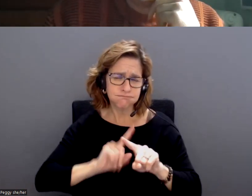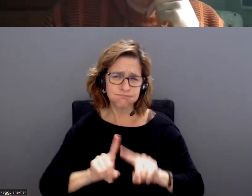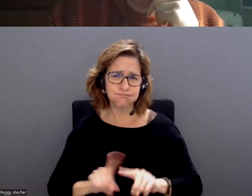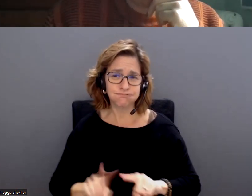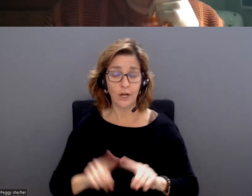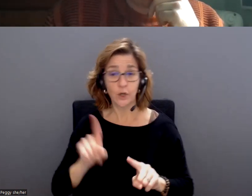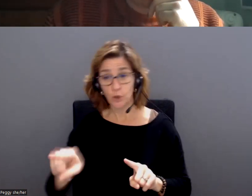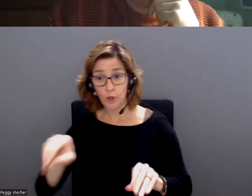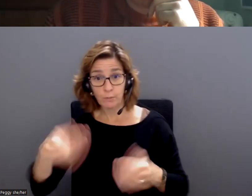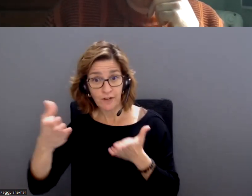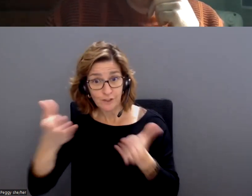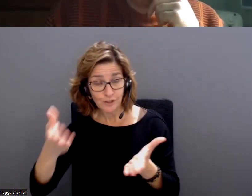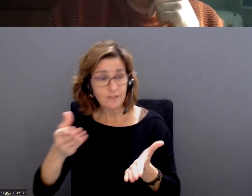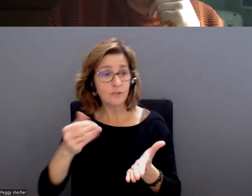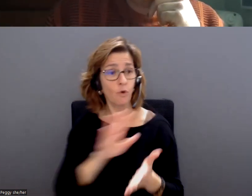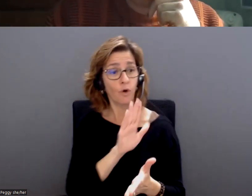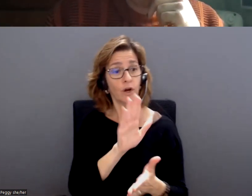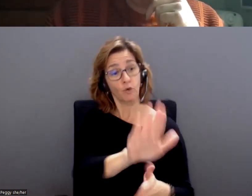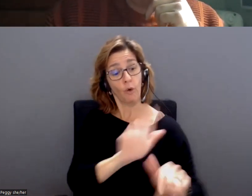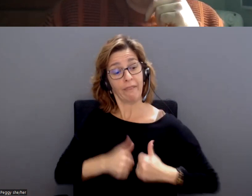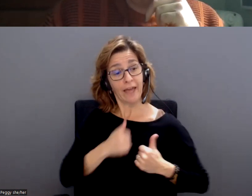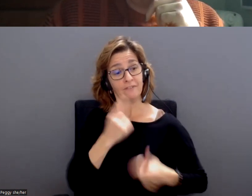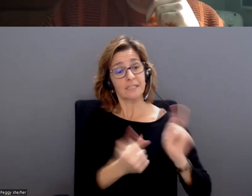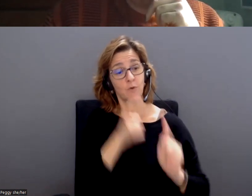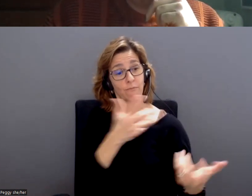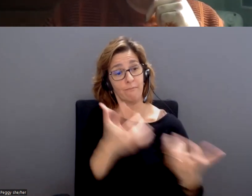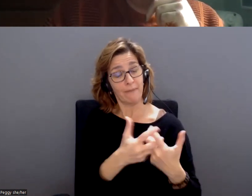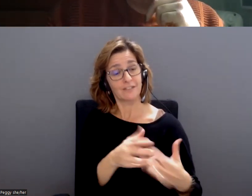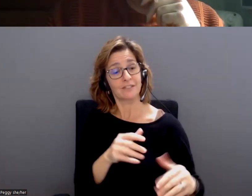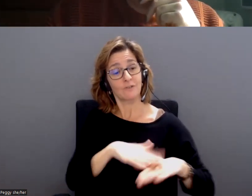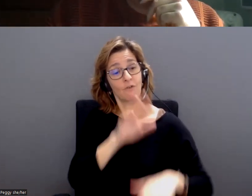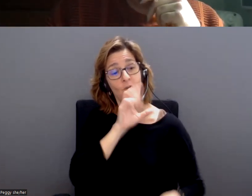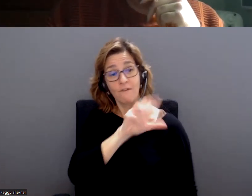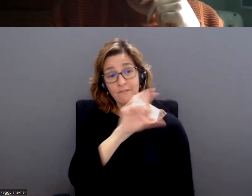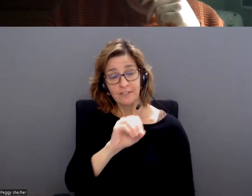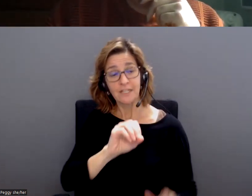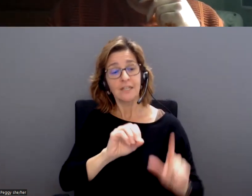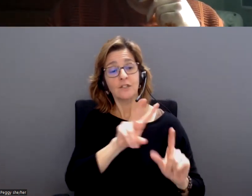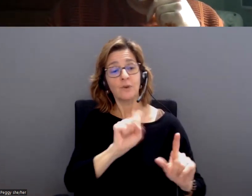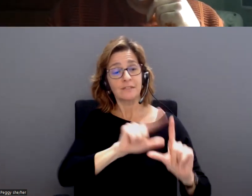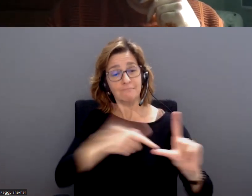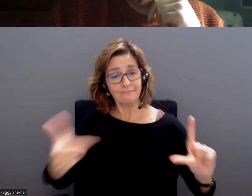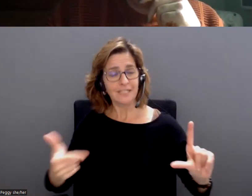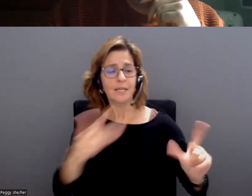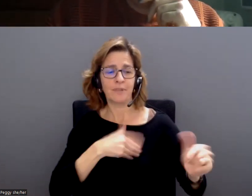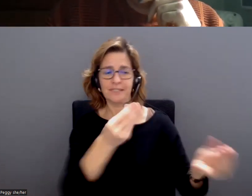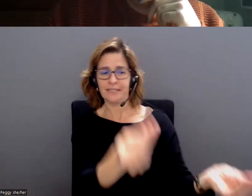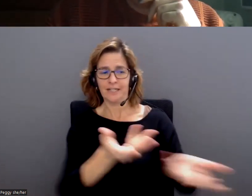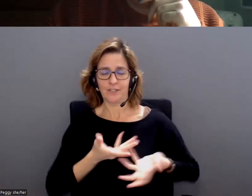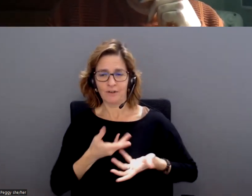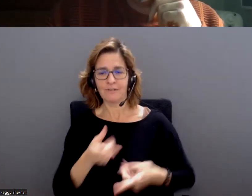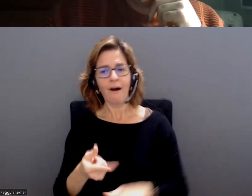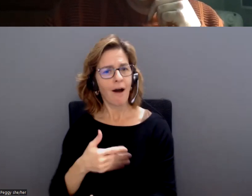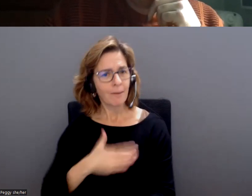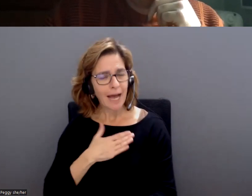have people in your life who are in that demographic, send them on over. Well, Rebecca, you made me happy that your criteria is 50 plus